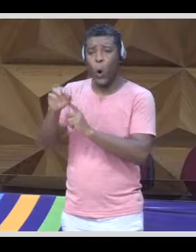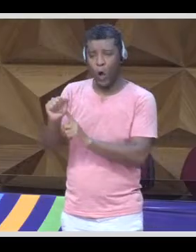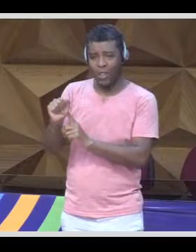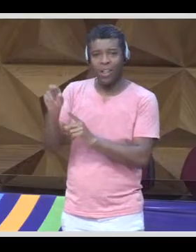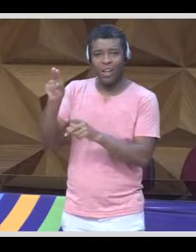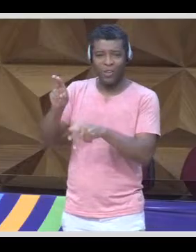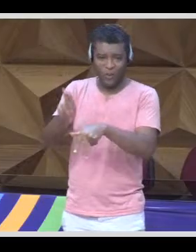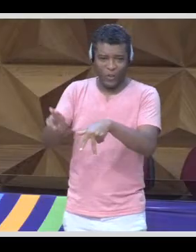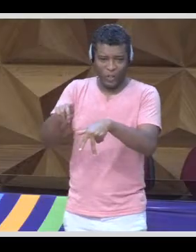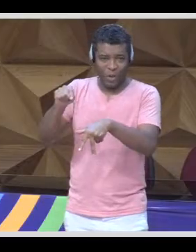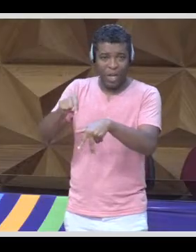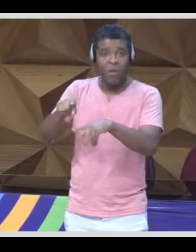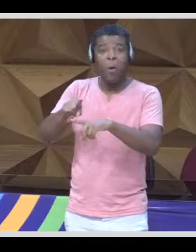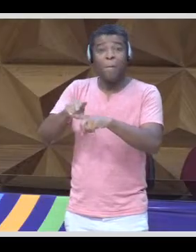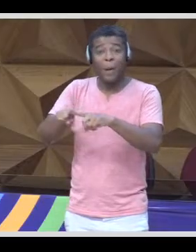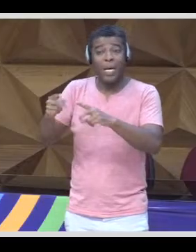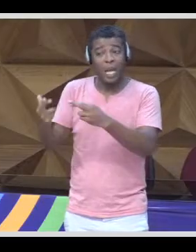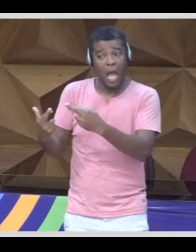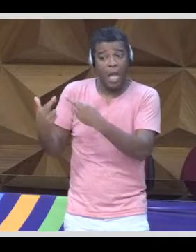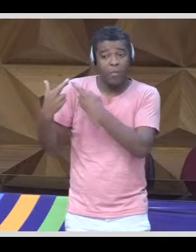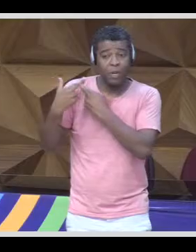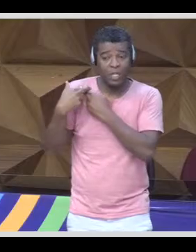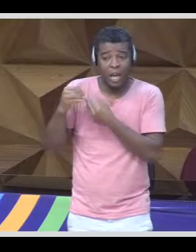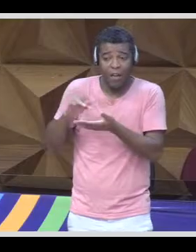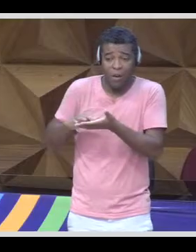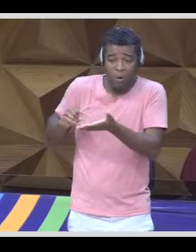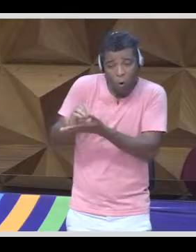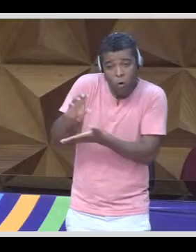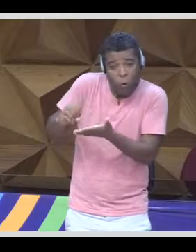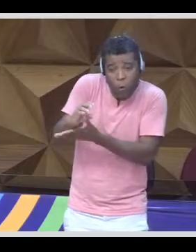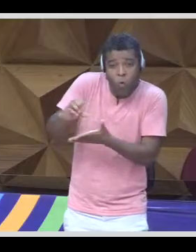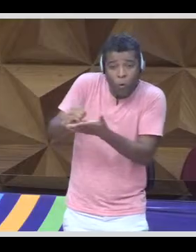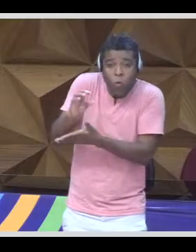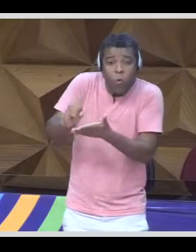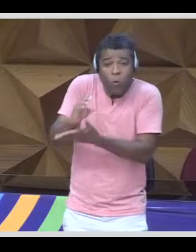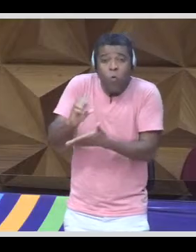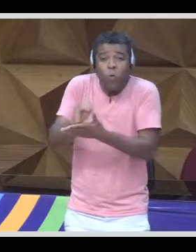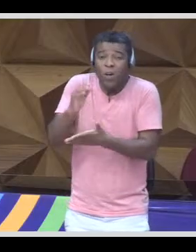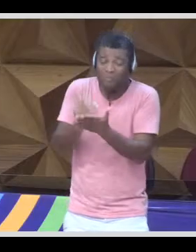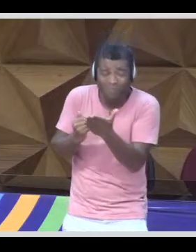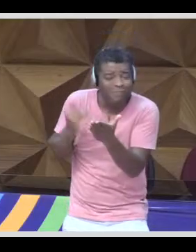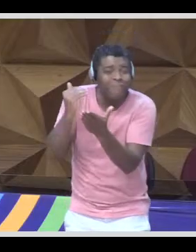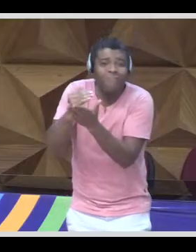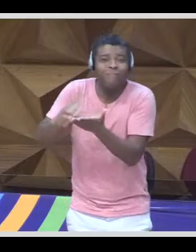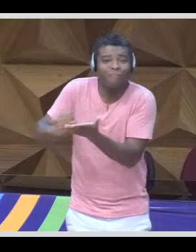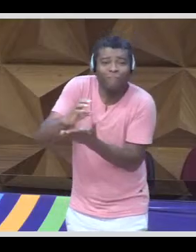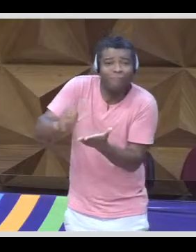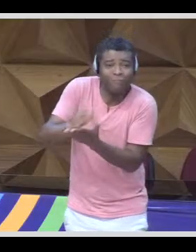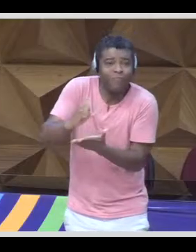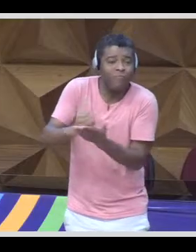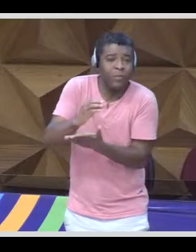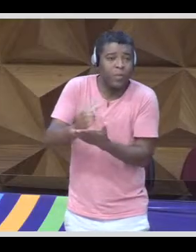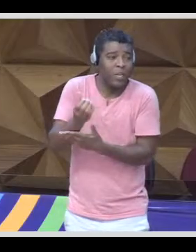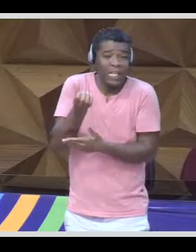messages. 9% of the users, 61% of the messages being shared in the